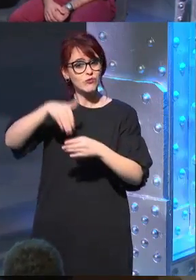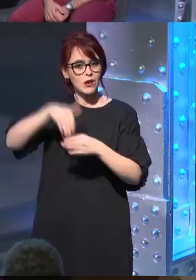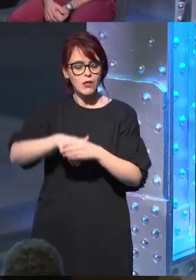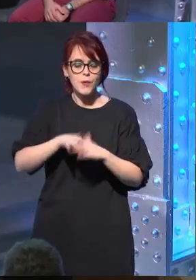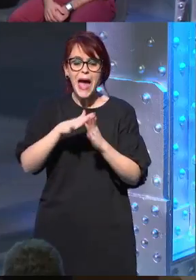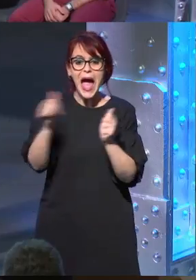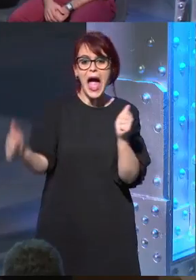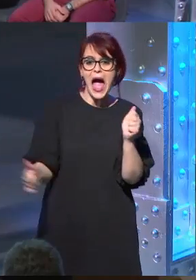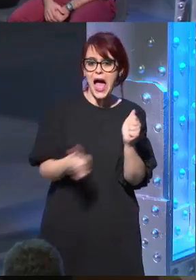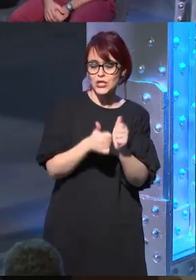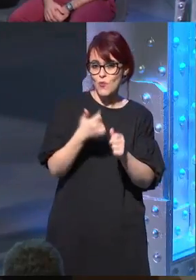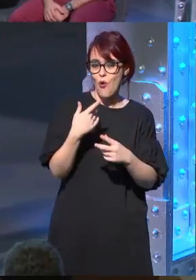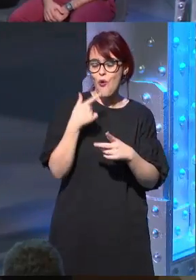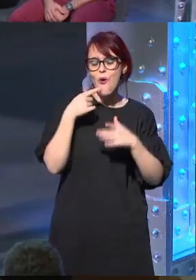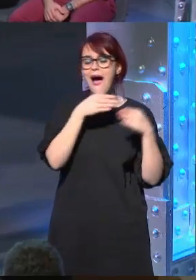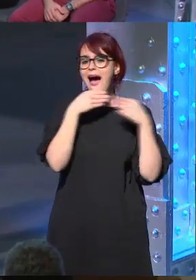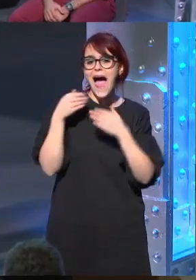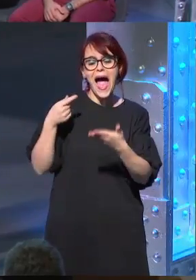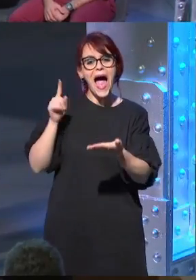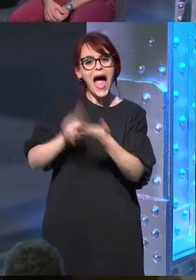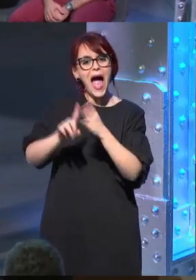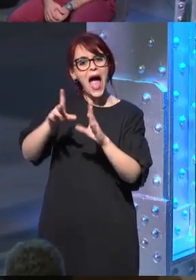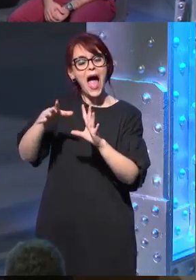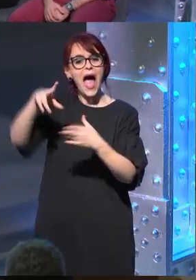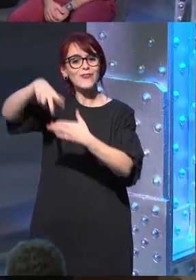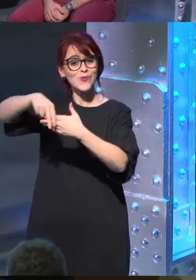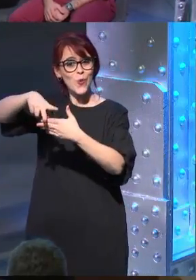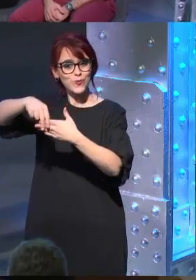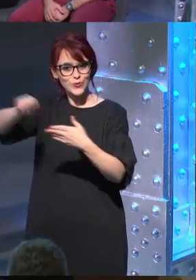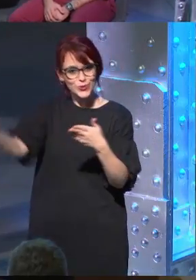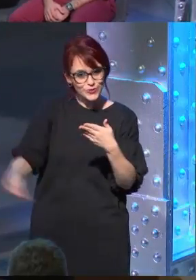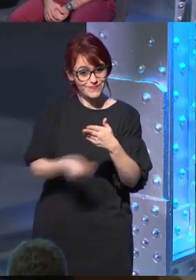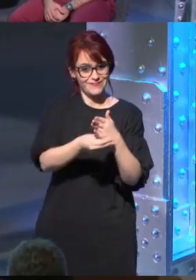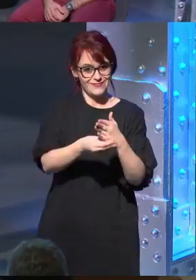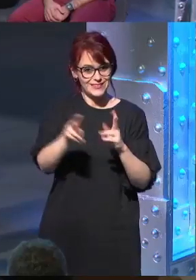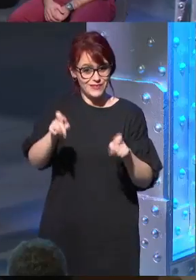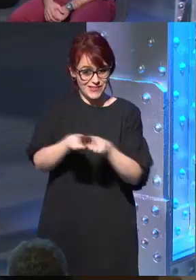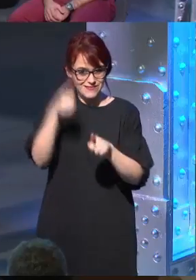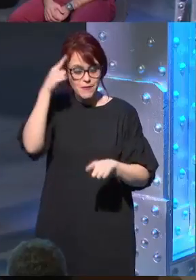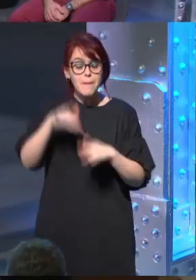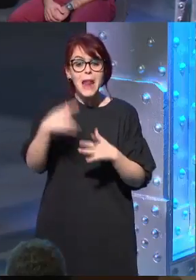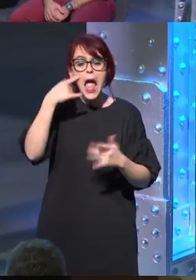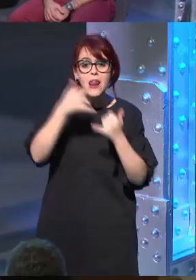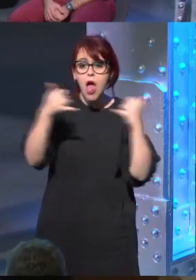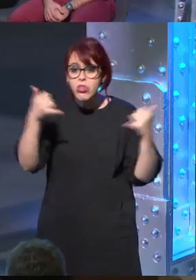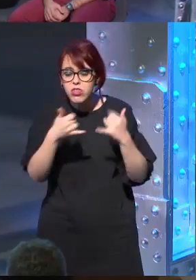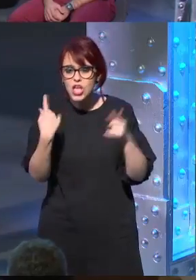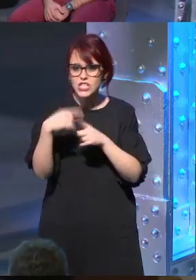information, and then you add certain information like attachments